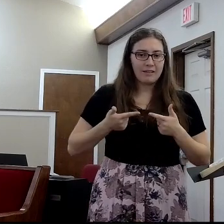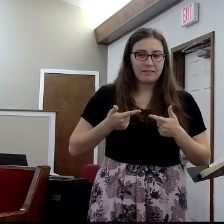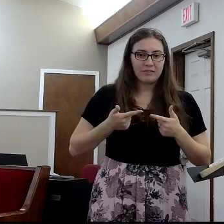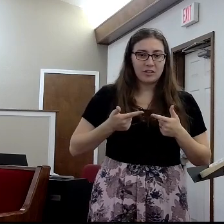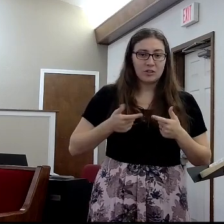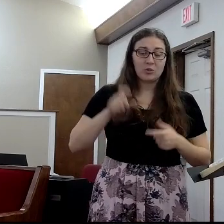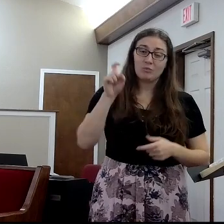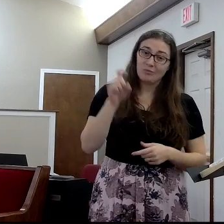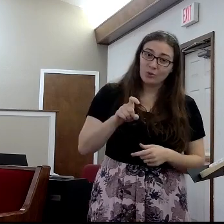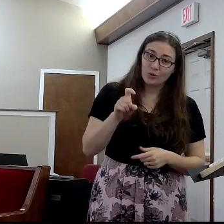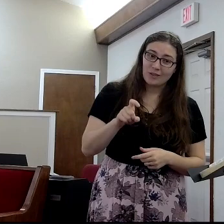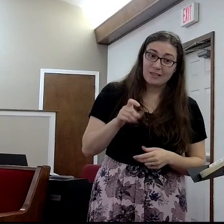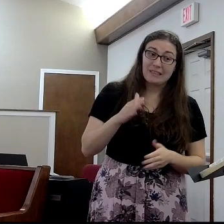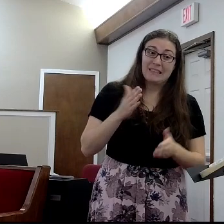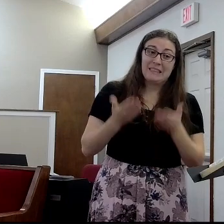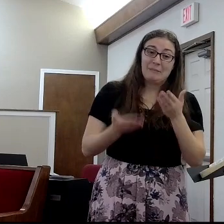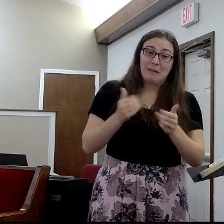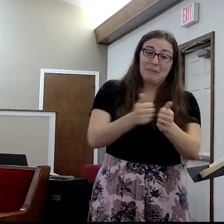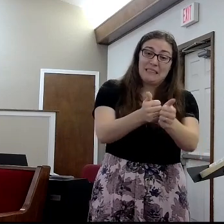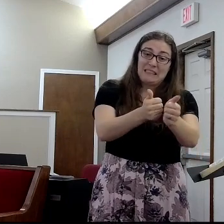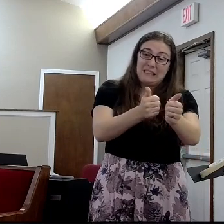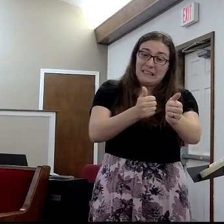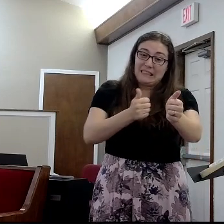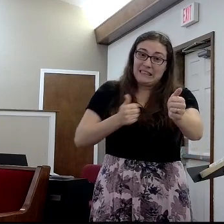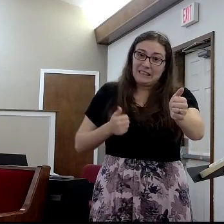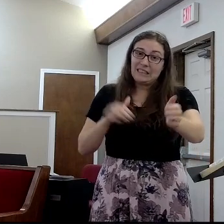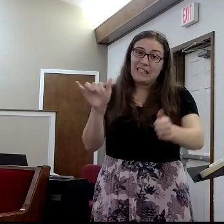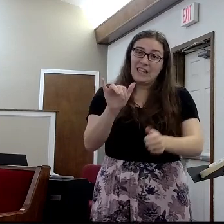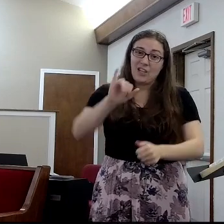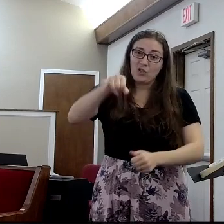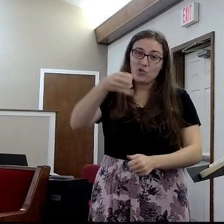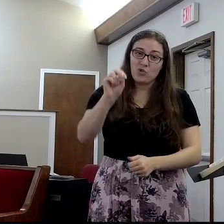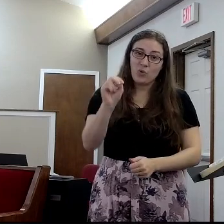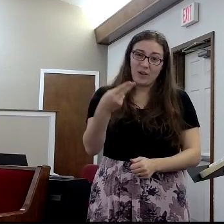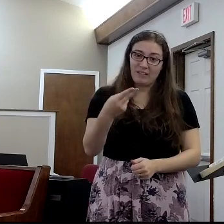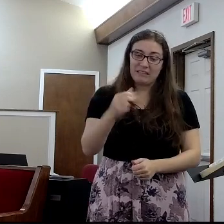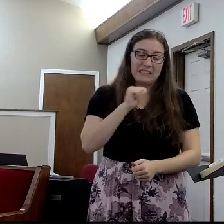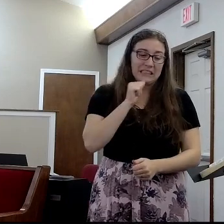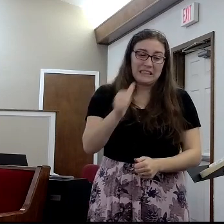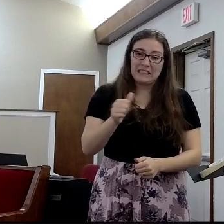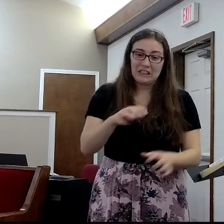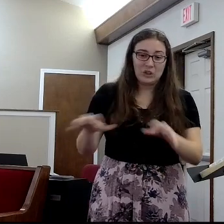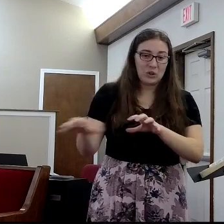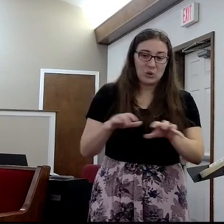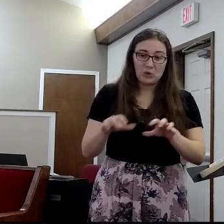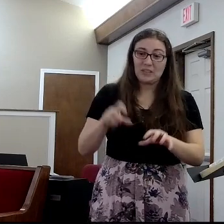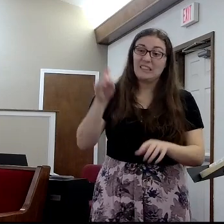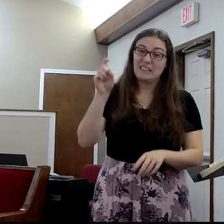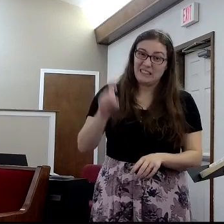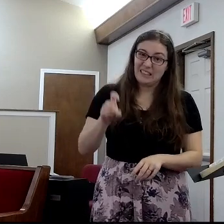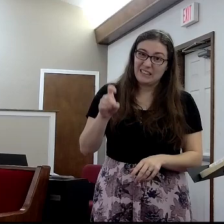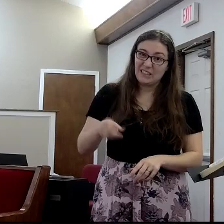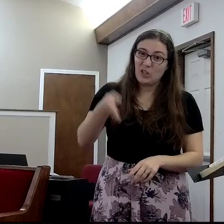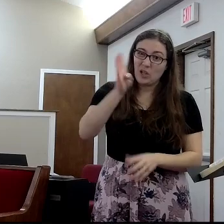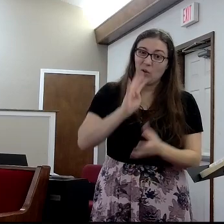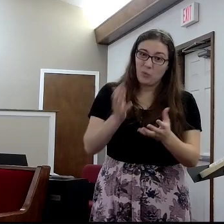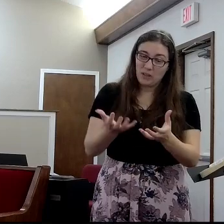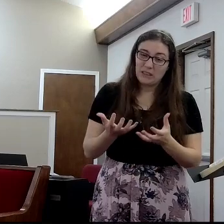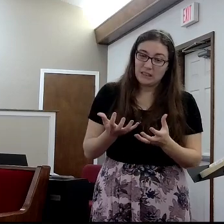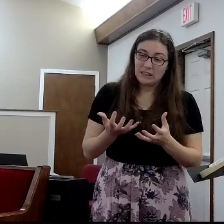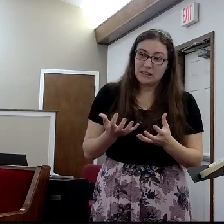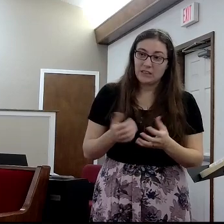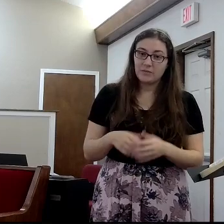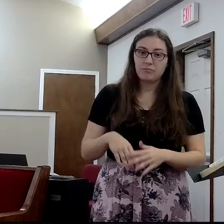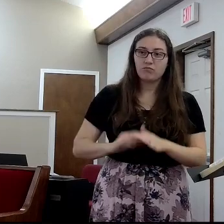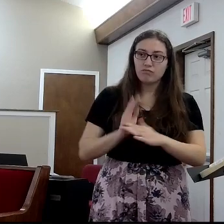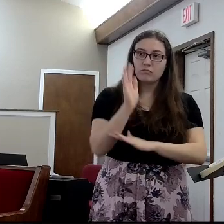saved but not living the way you should for Christ, maybe you're like Jonah, you're backslidden, you're out of God's will, you're not doing what you